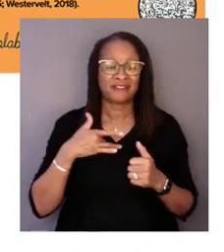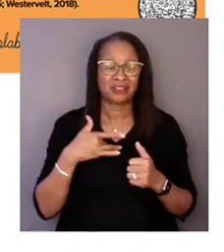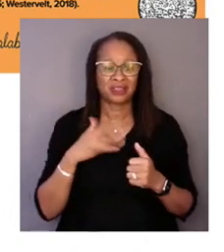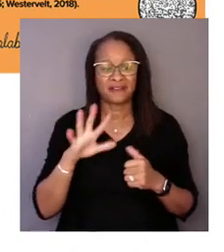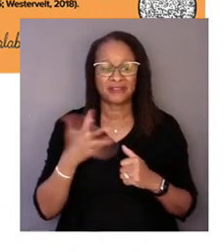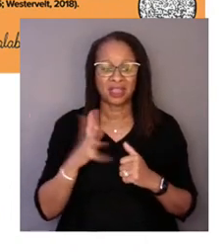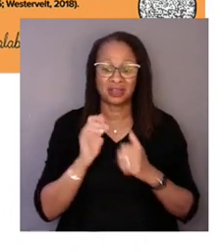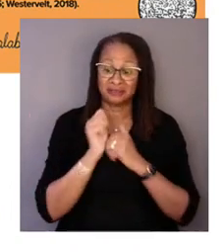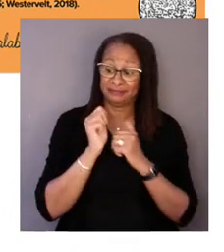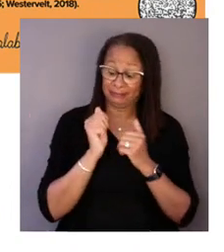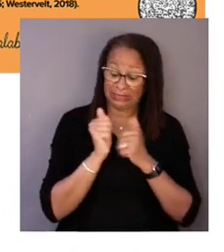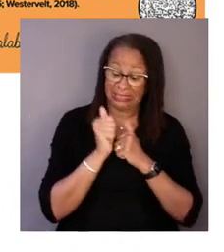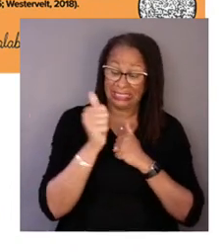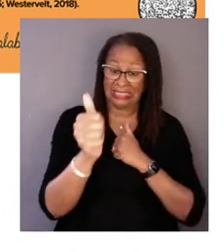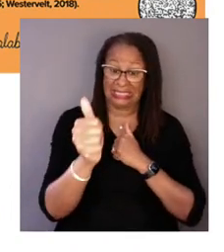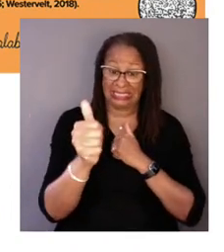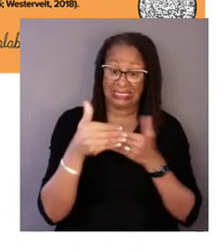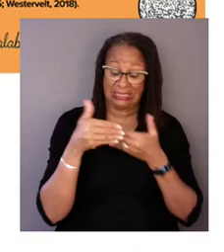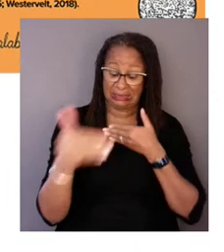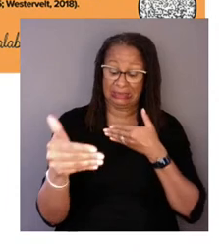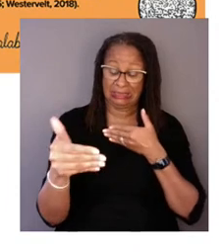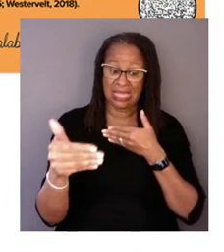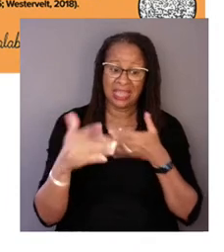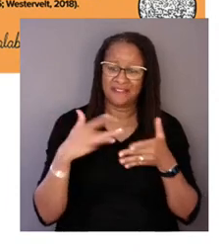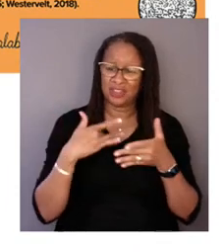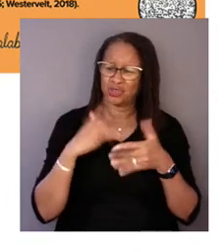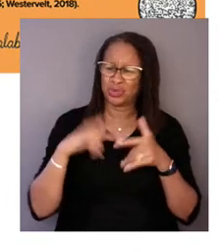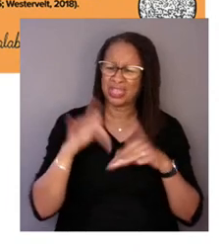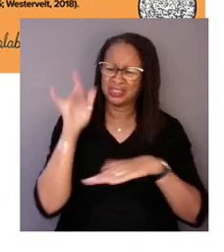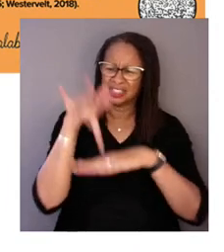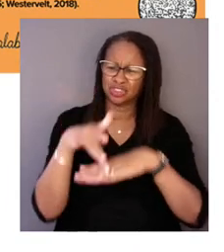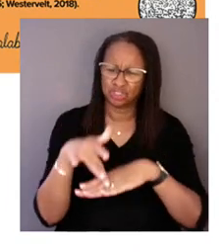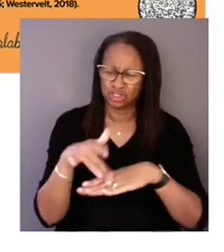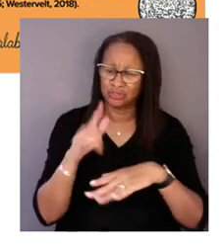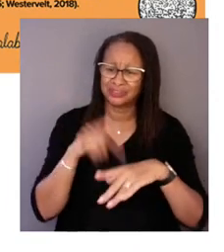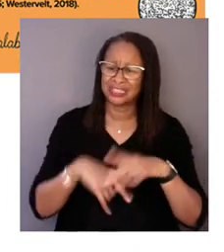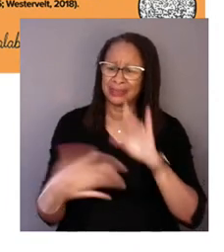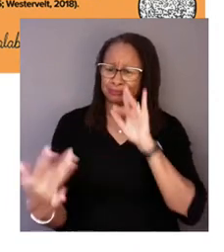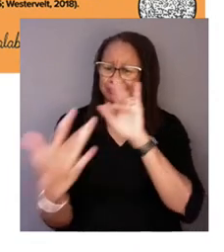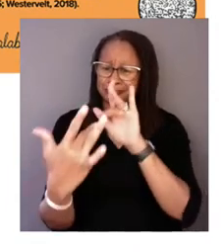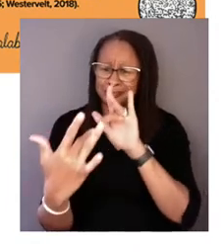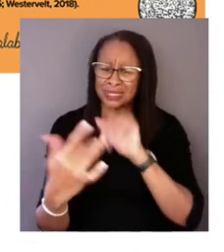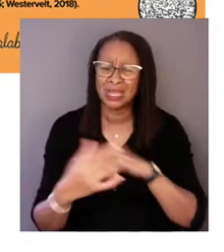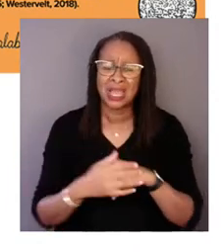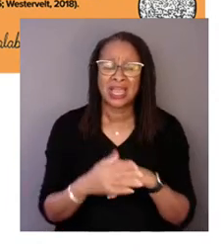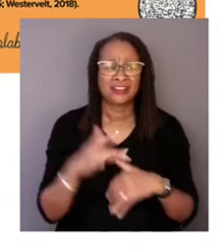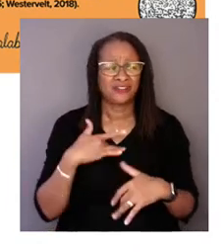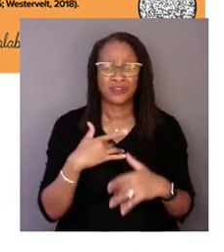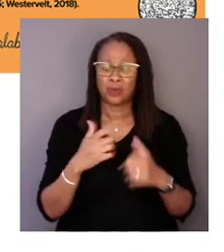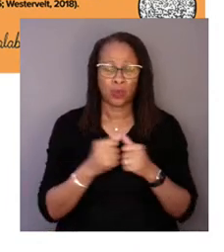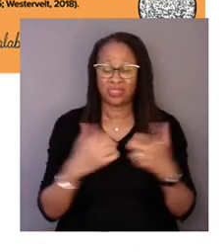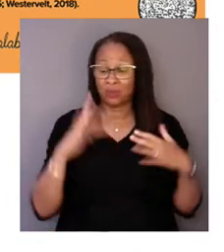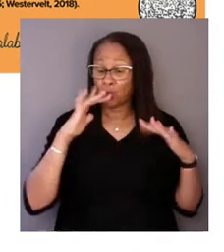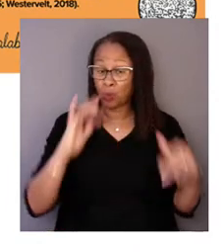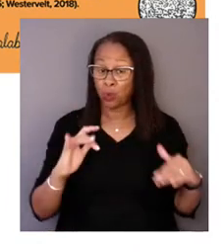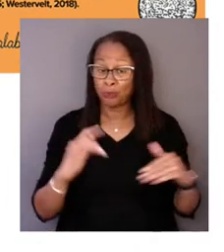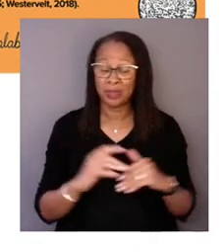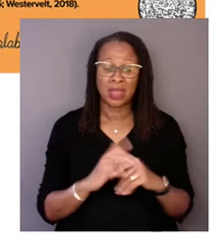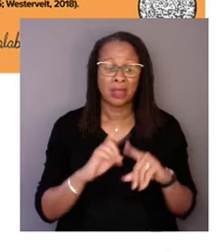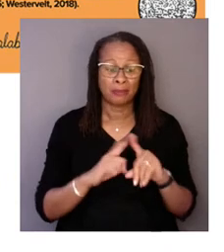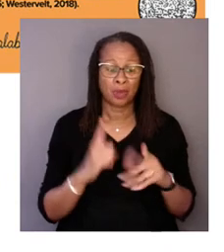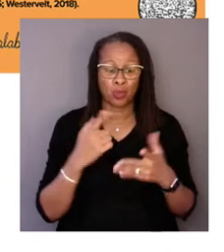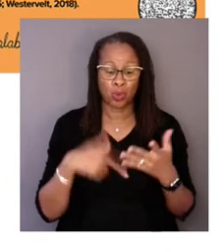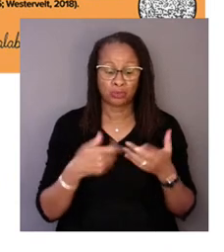distance that makes feel unattainable sometimes and kind of makes you feel a little bit hopeless. But what we were trying to play with was